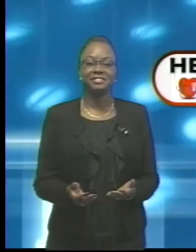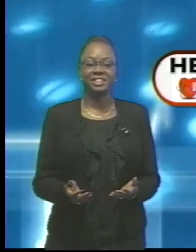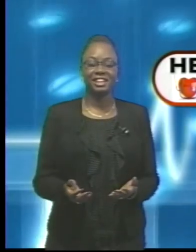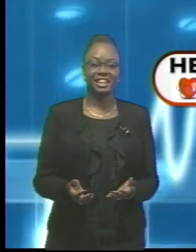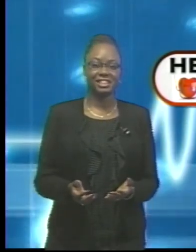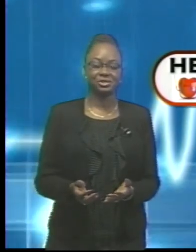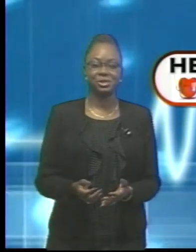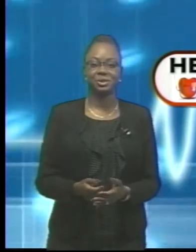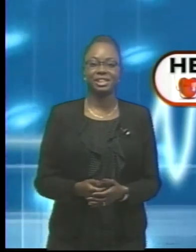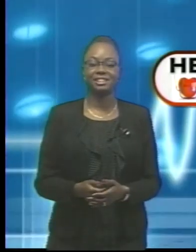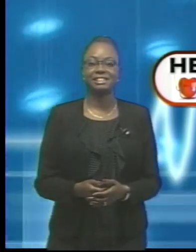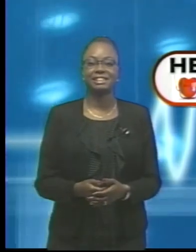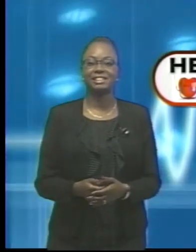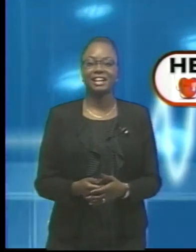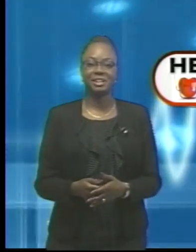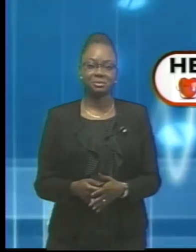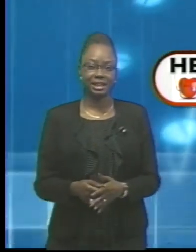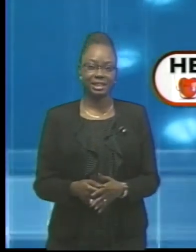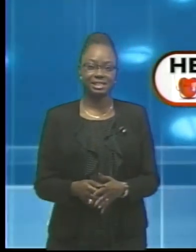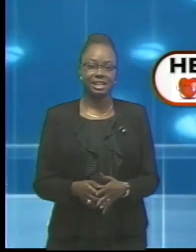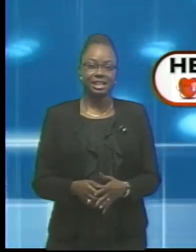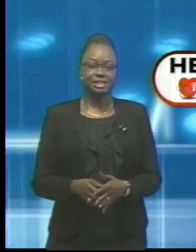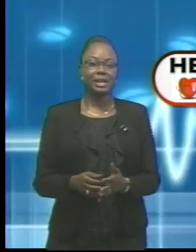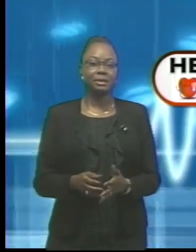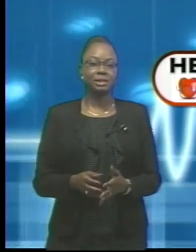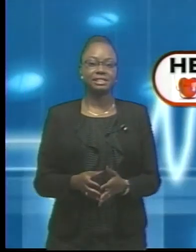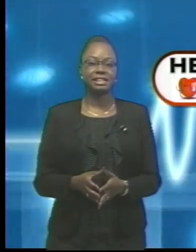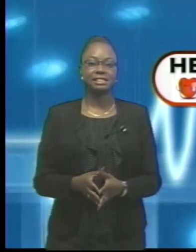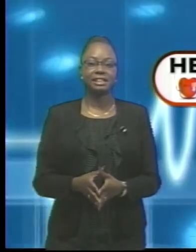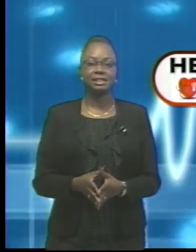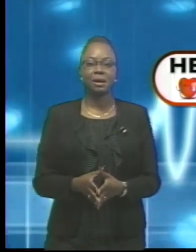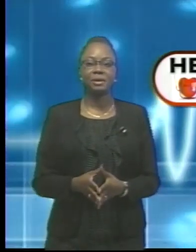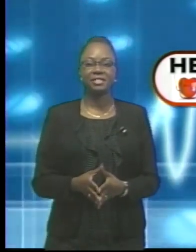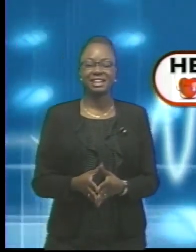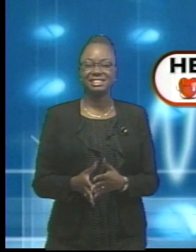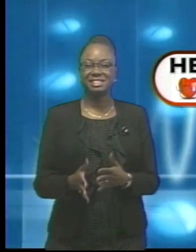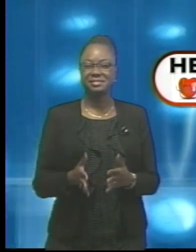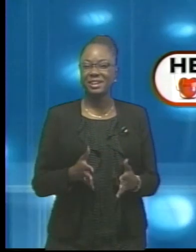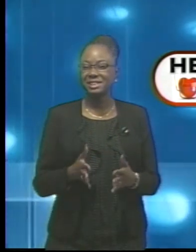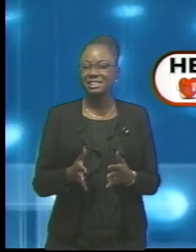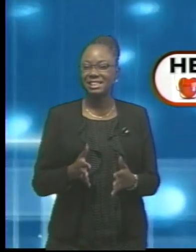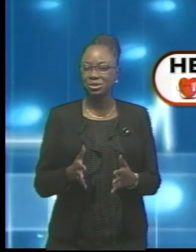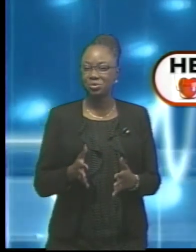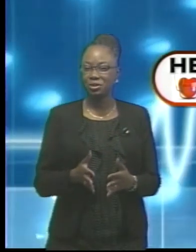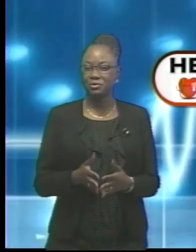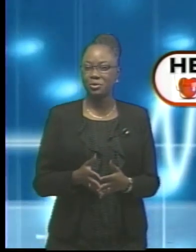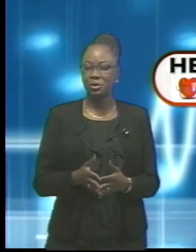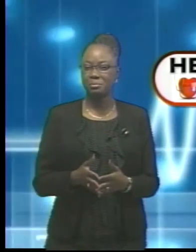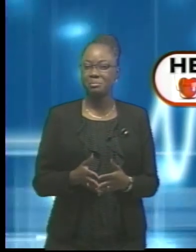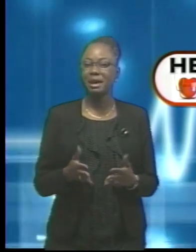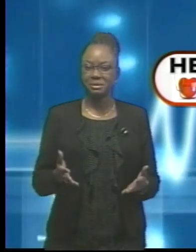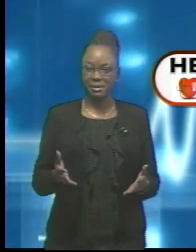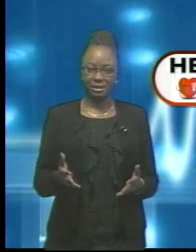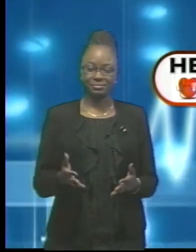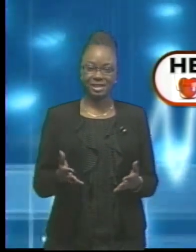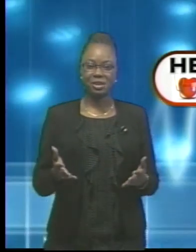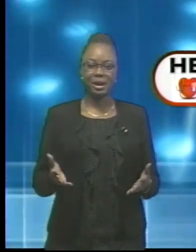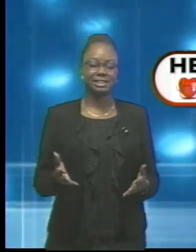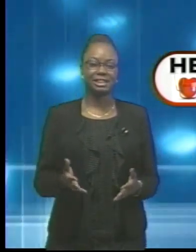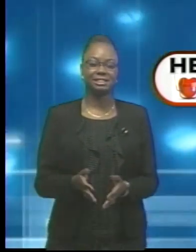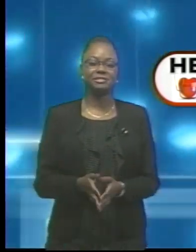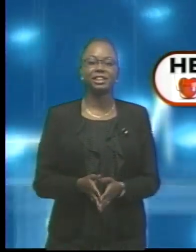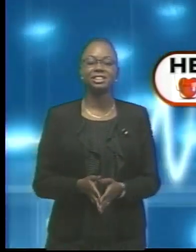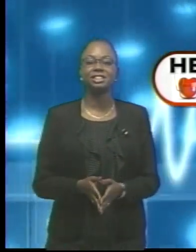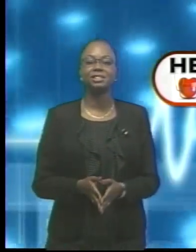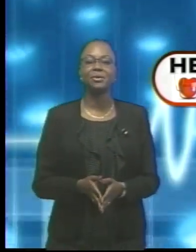Good evening. Thanks for joining us on Healthwise. Tonight we're discussing a topic that is a very touchy one for many men: